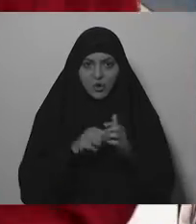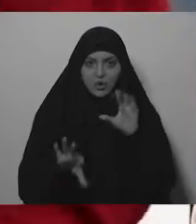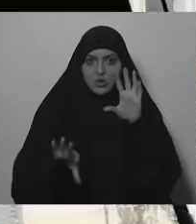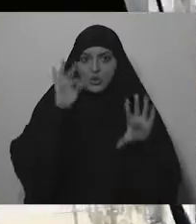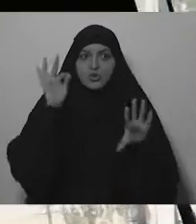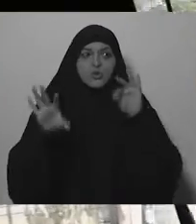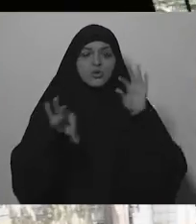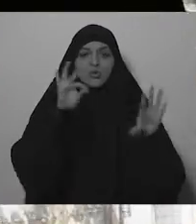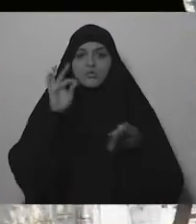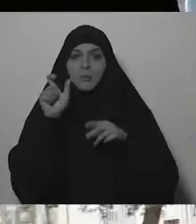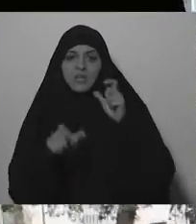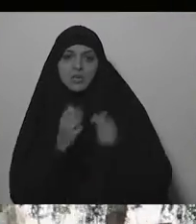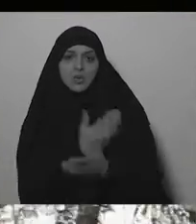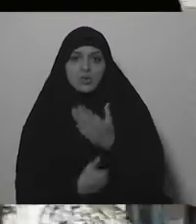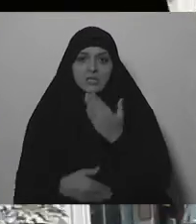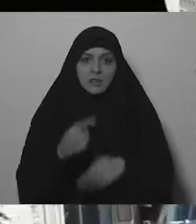course.